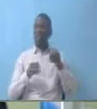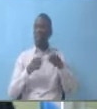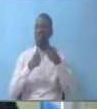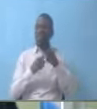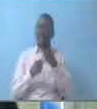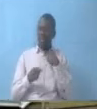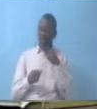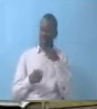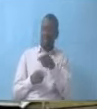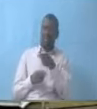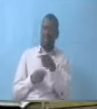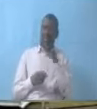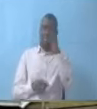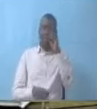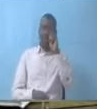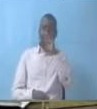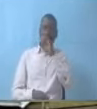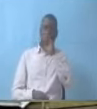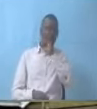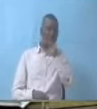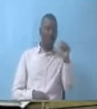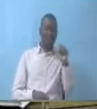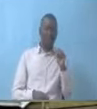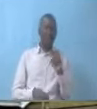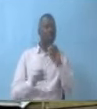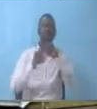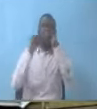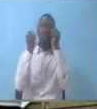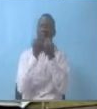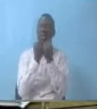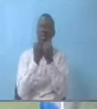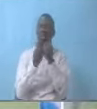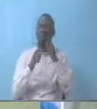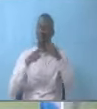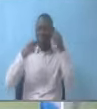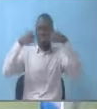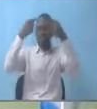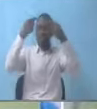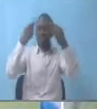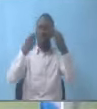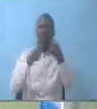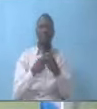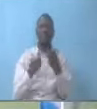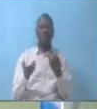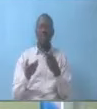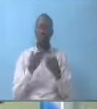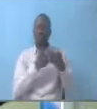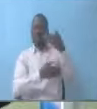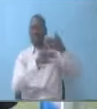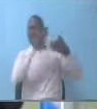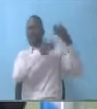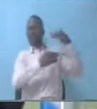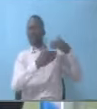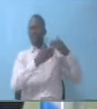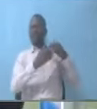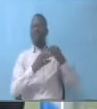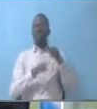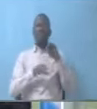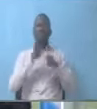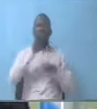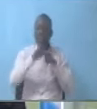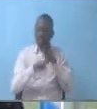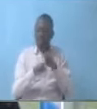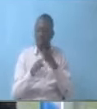decree. Societies are meant to be progressive, but this is a retrogressive step, you would agree, in terms